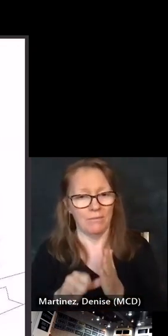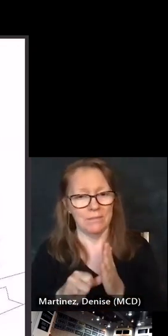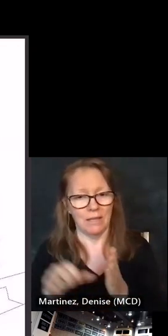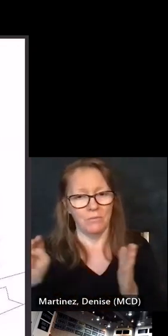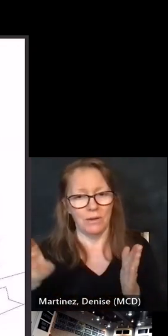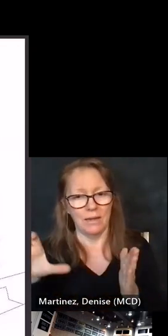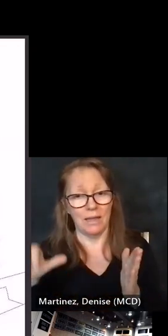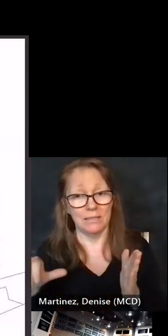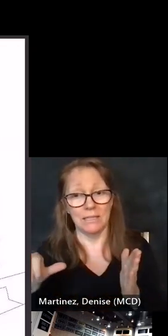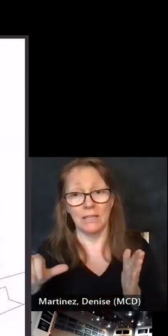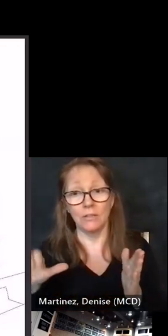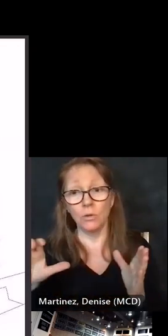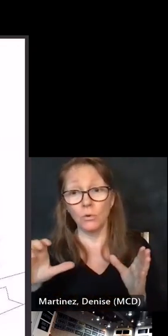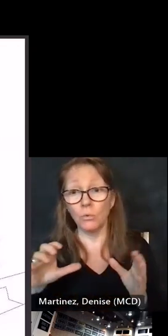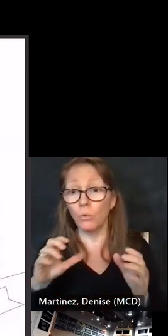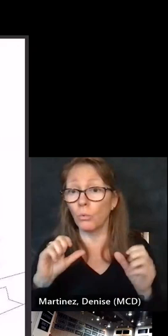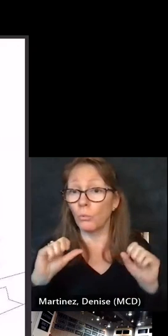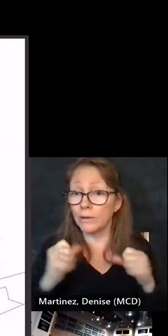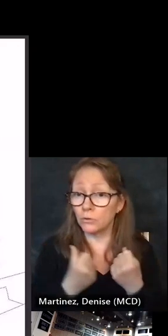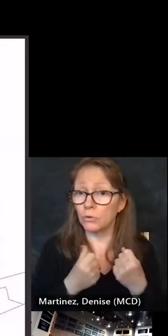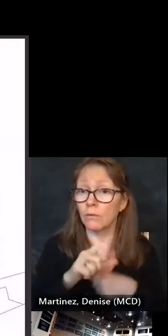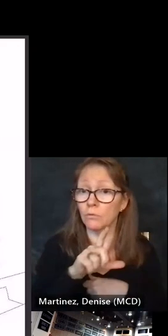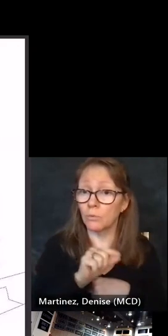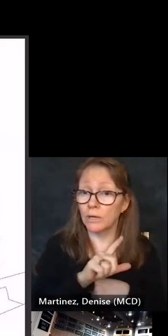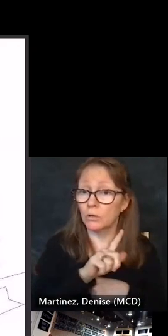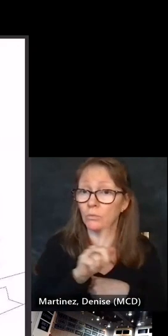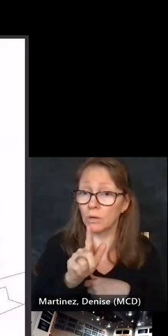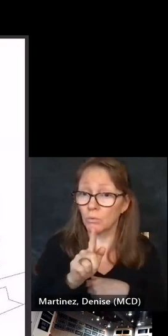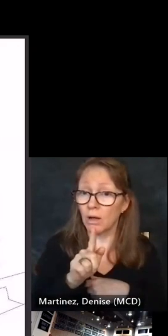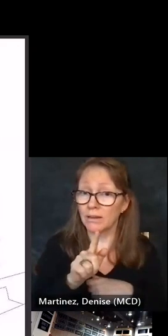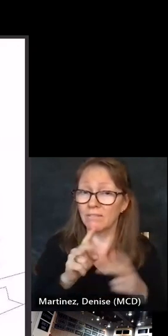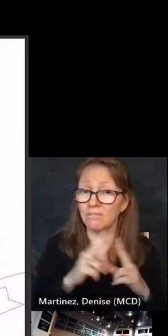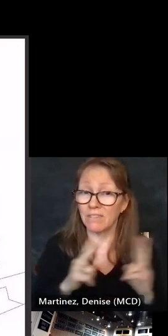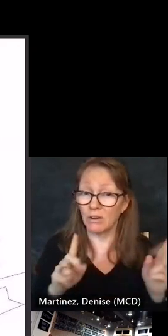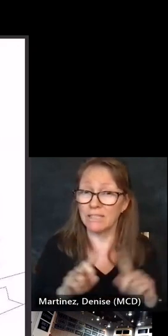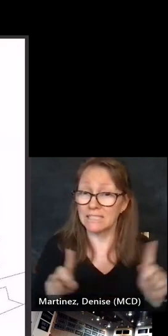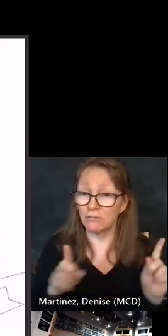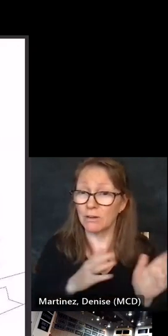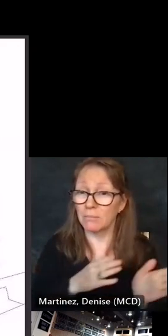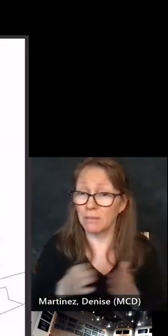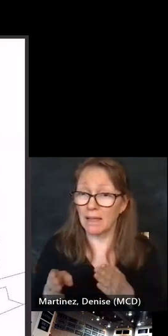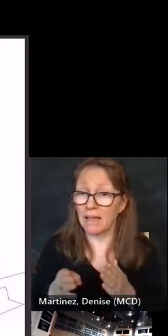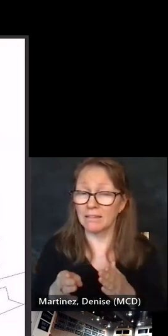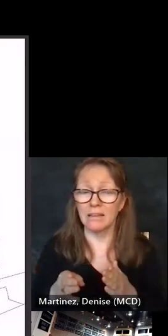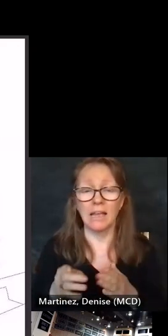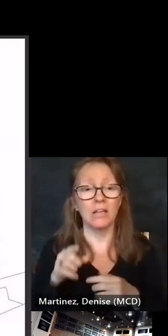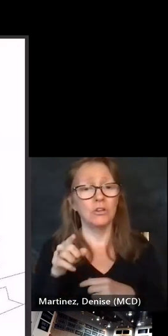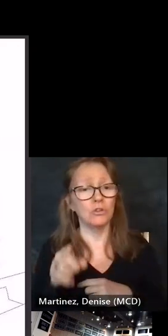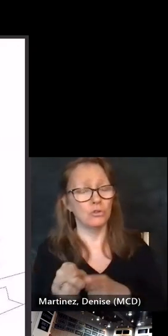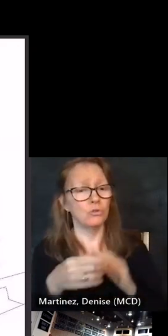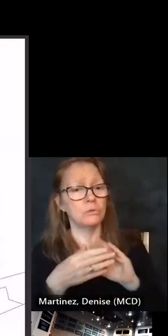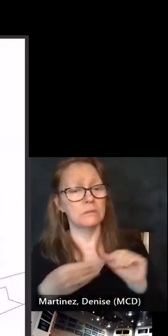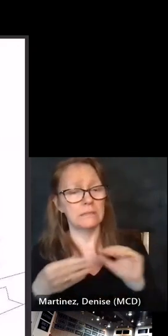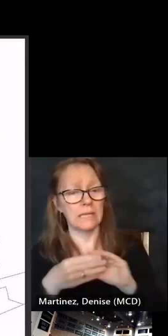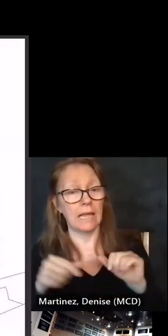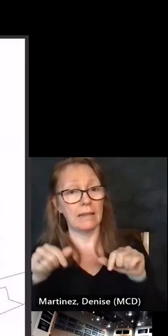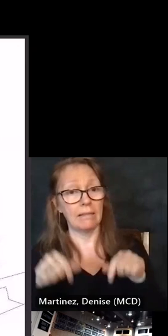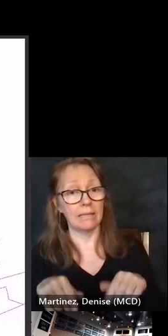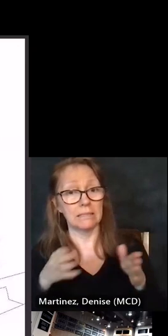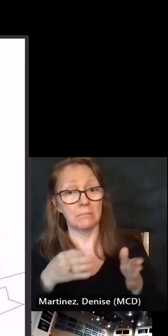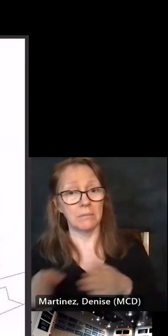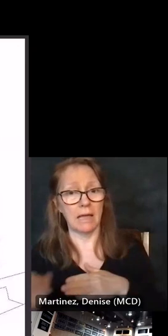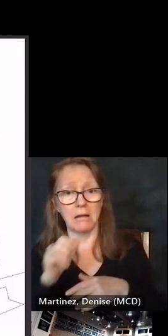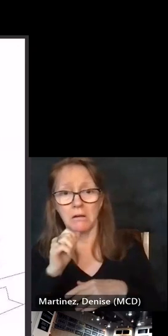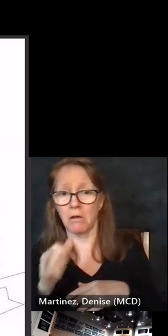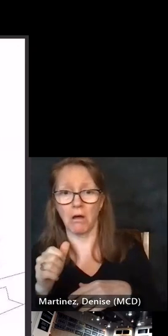of 2021, we saw a very different plan. And you also said this plan doesn't differ